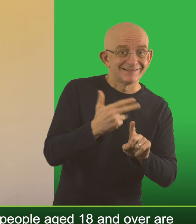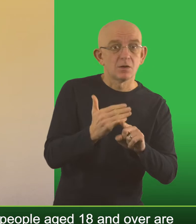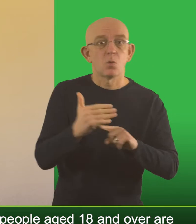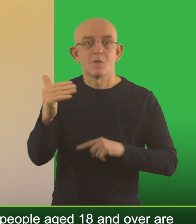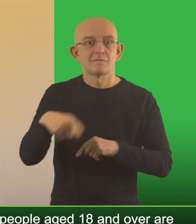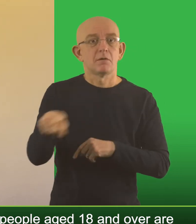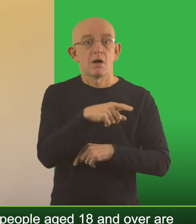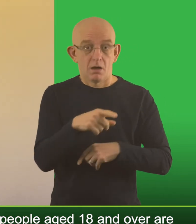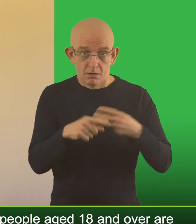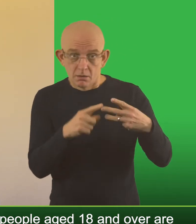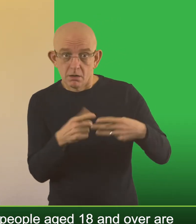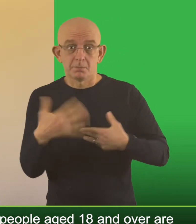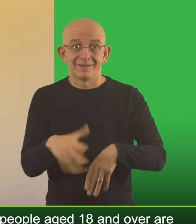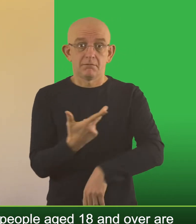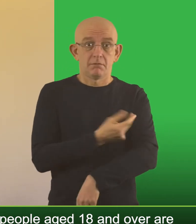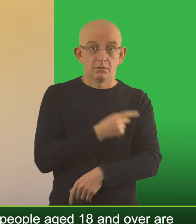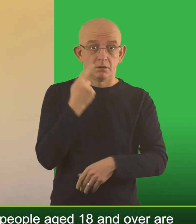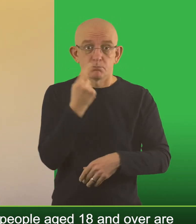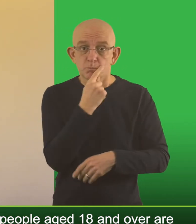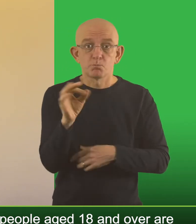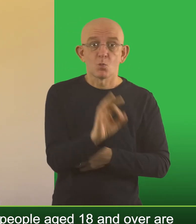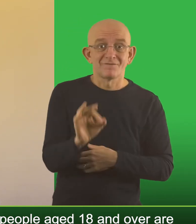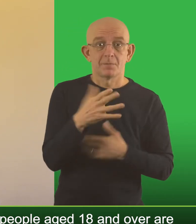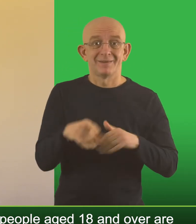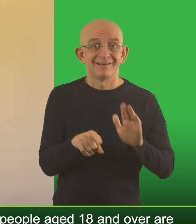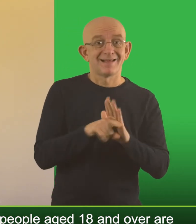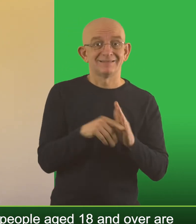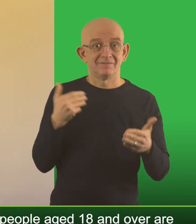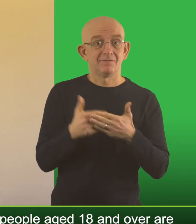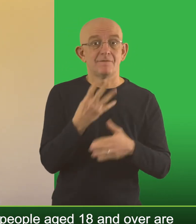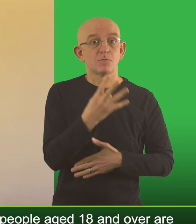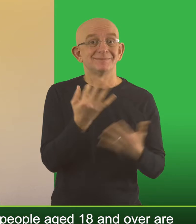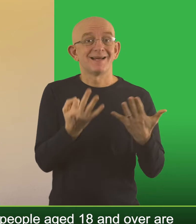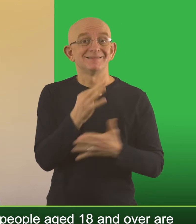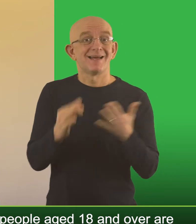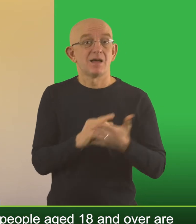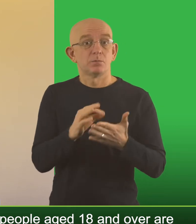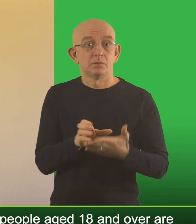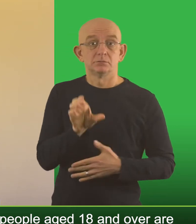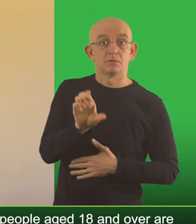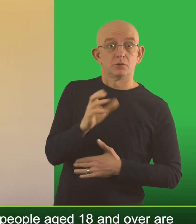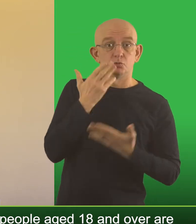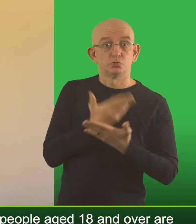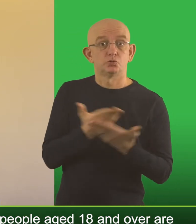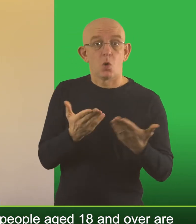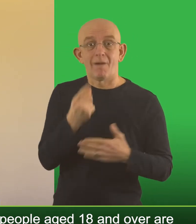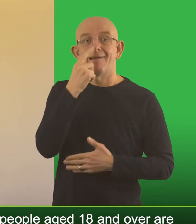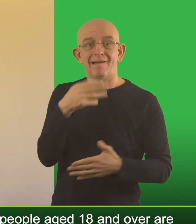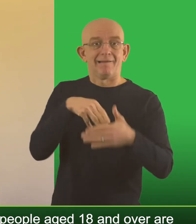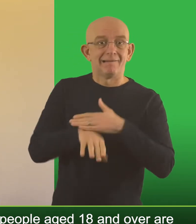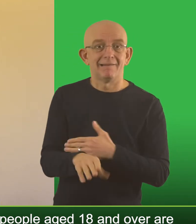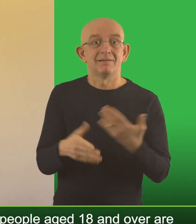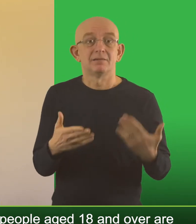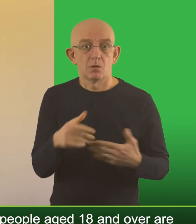will be required to check that people aged 18 and over are fully vaccinated and or have proof of a negative